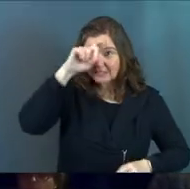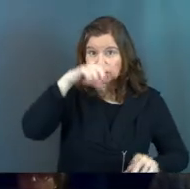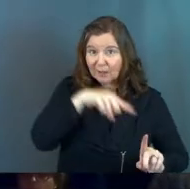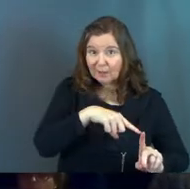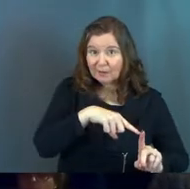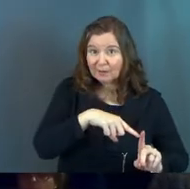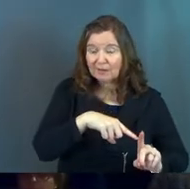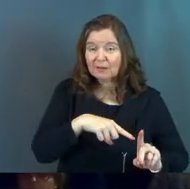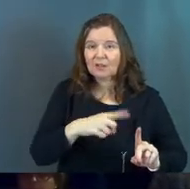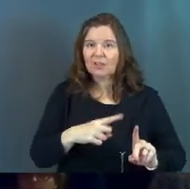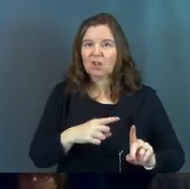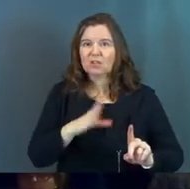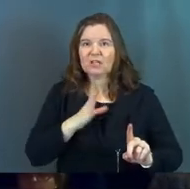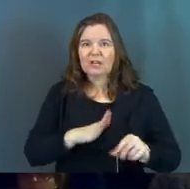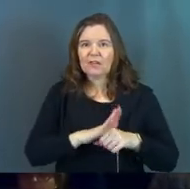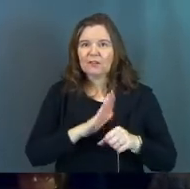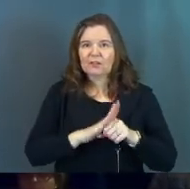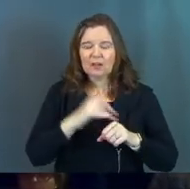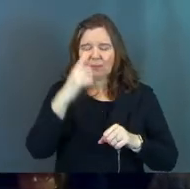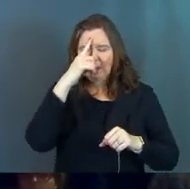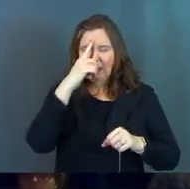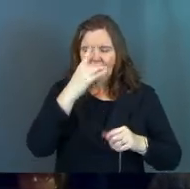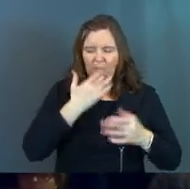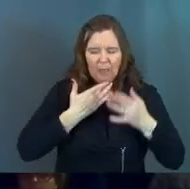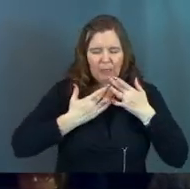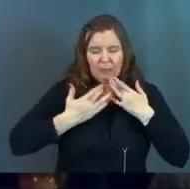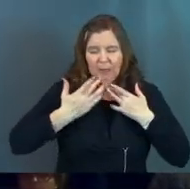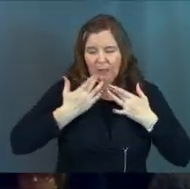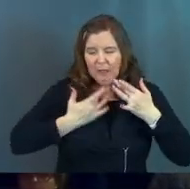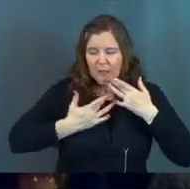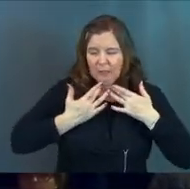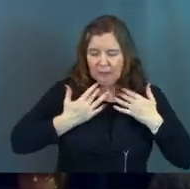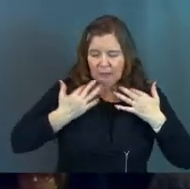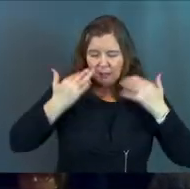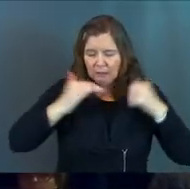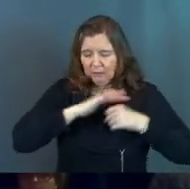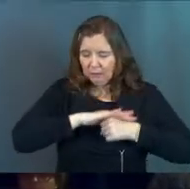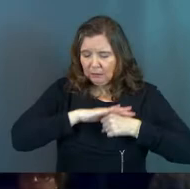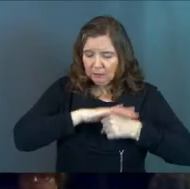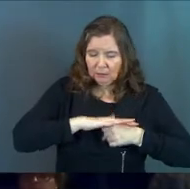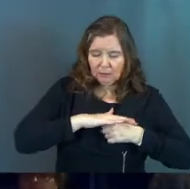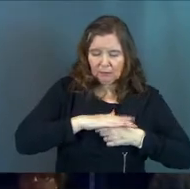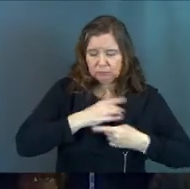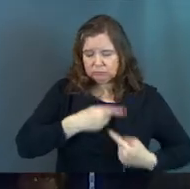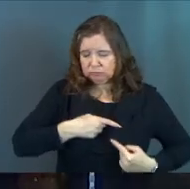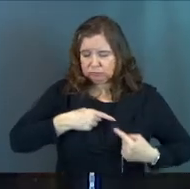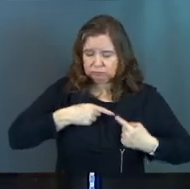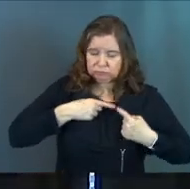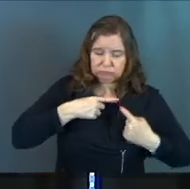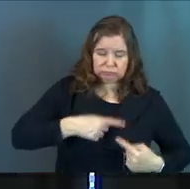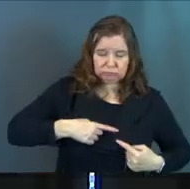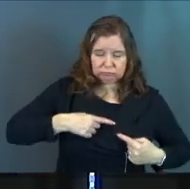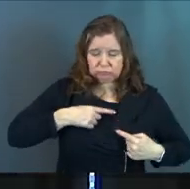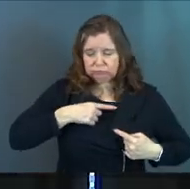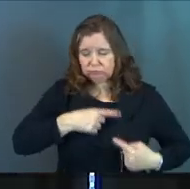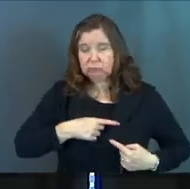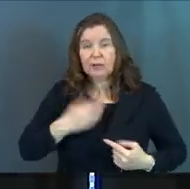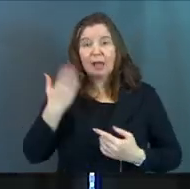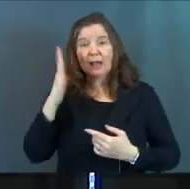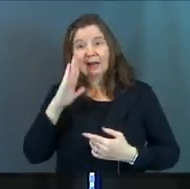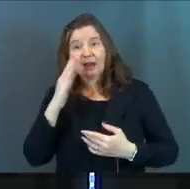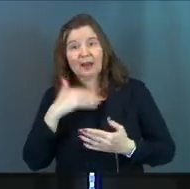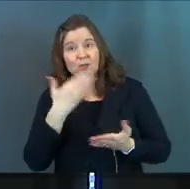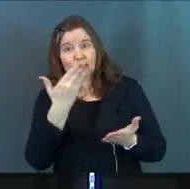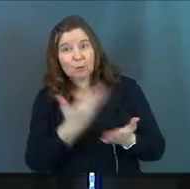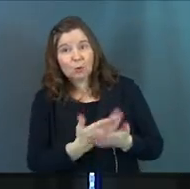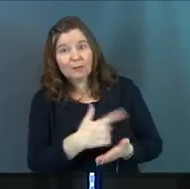Egypt, there's a never enough mentality that's there. And they wrestle with it. They struggle with it. And God has to